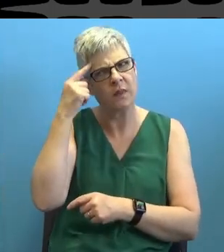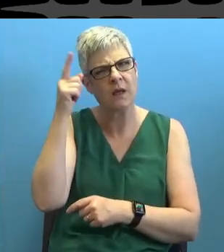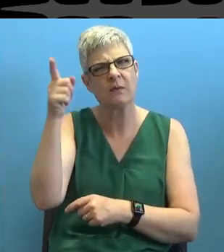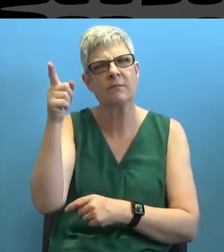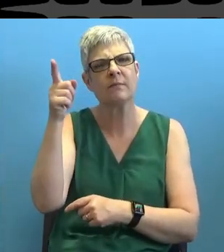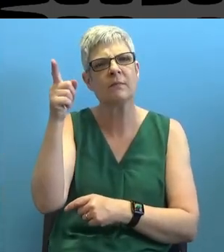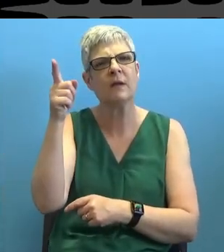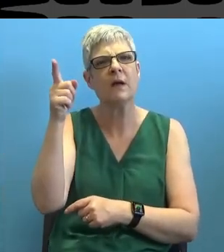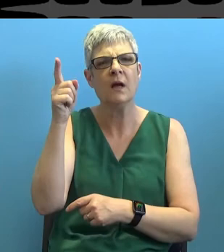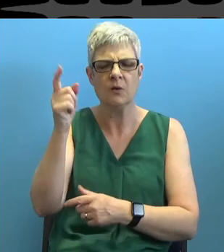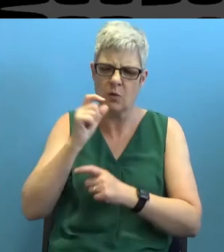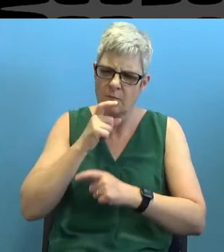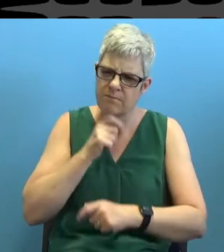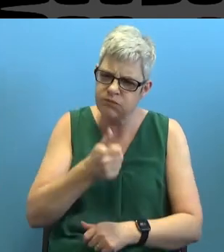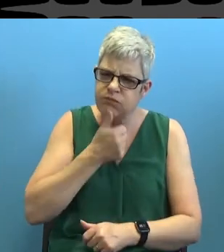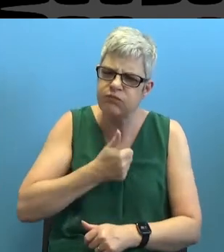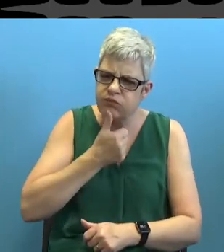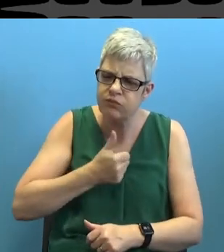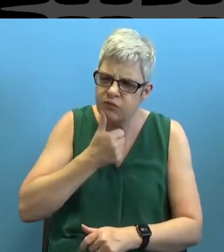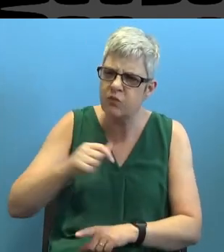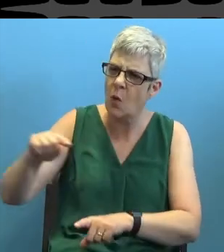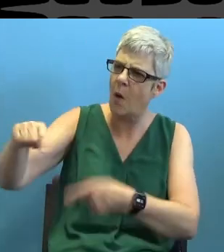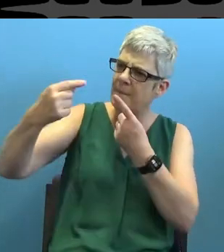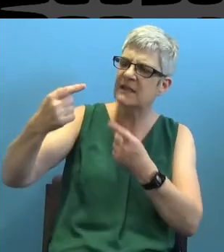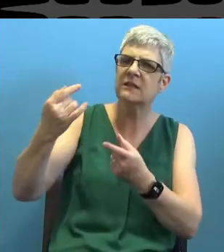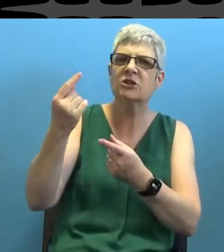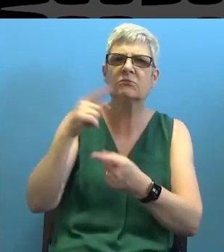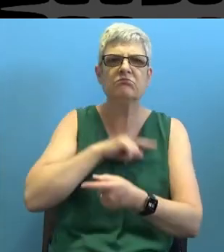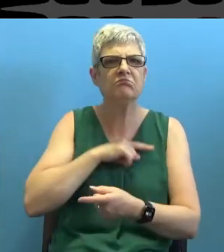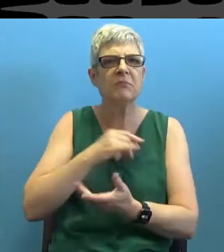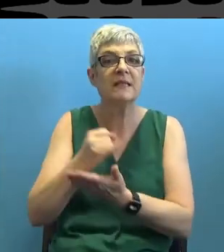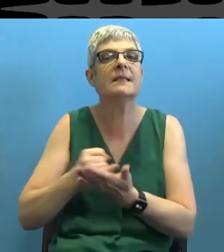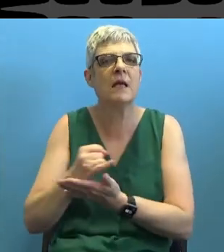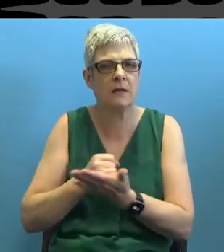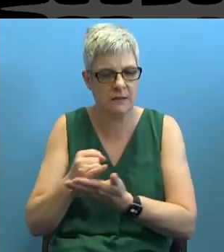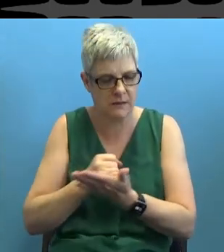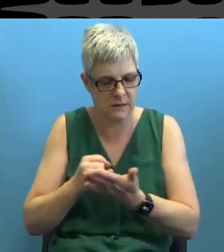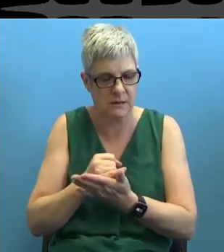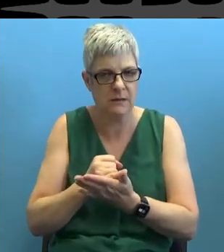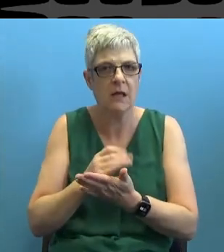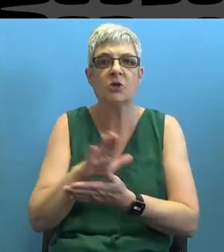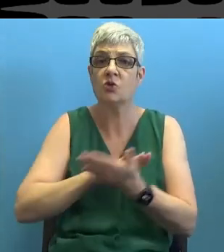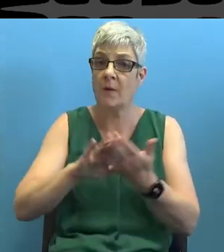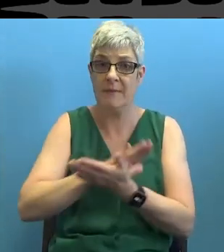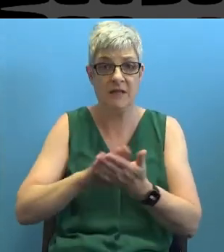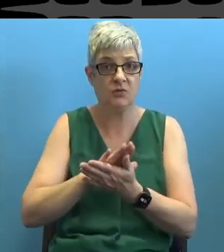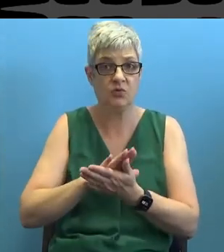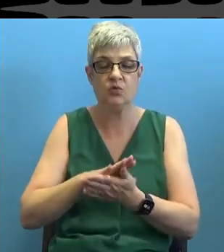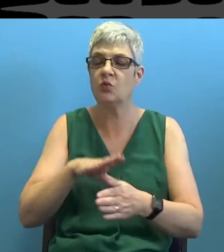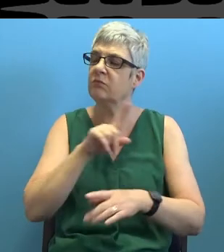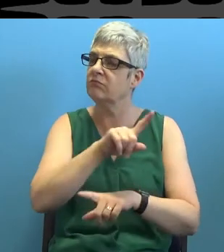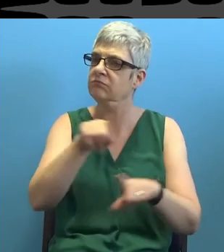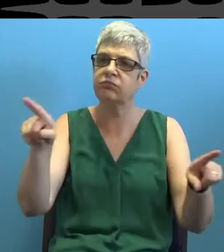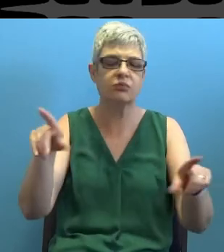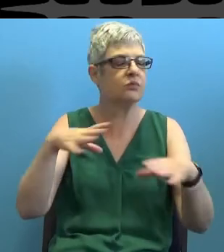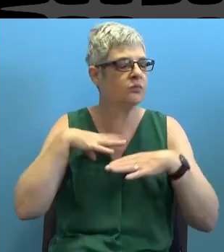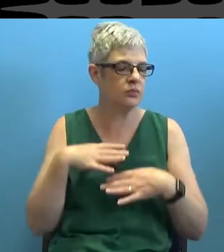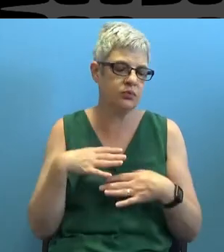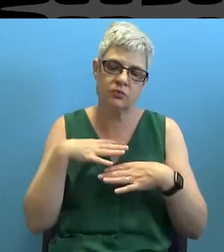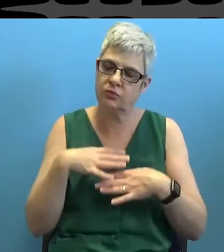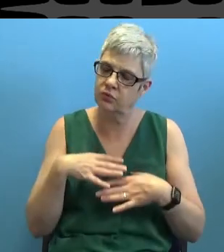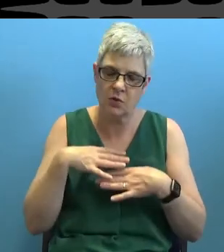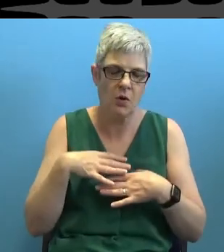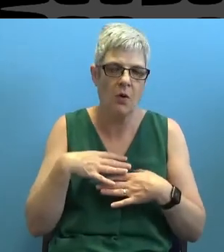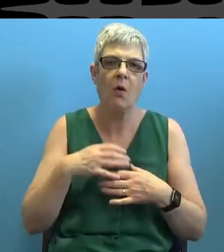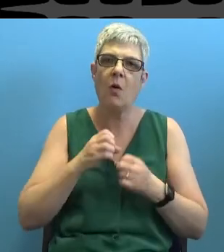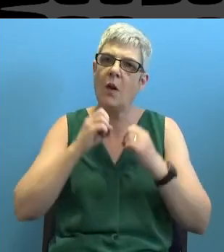who endured such opposition from sinners, so that you will not grow weary or lose heart.